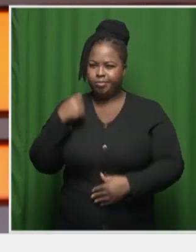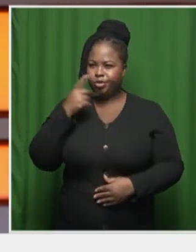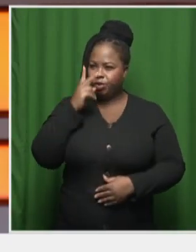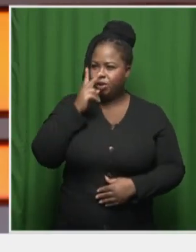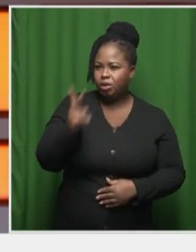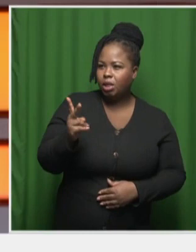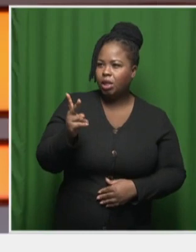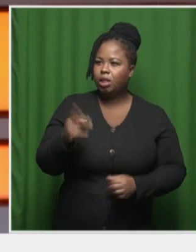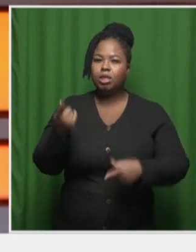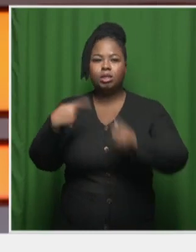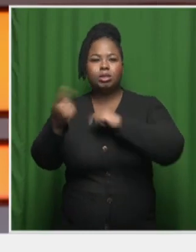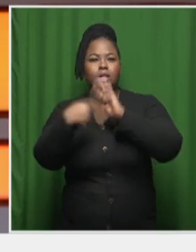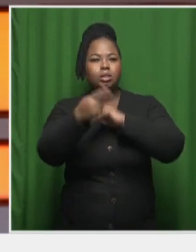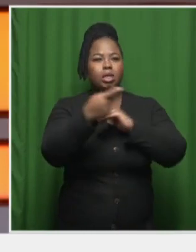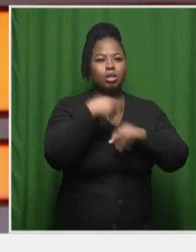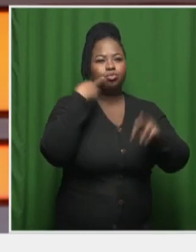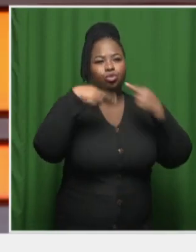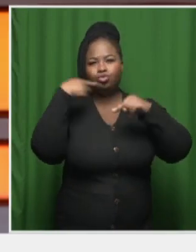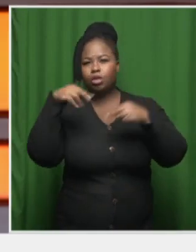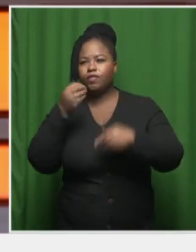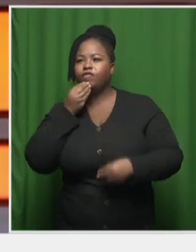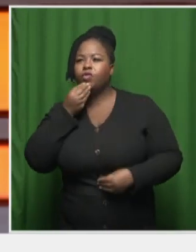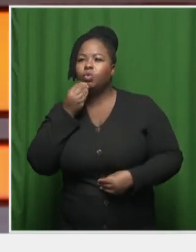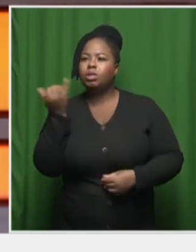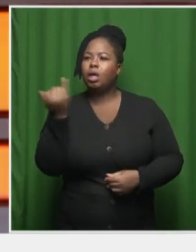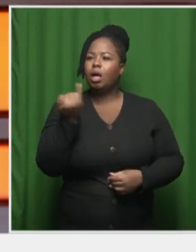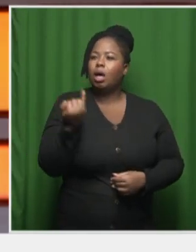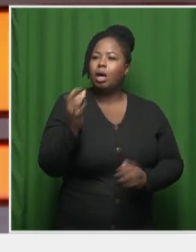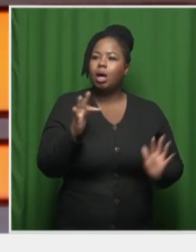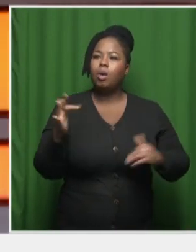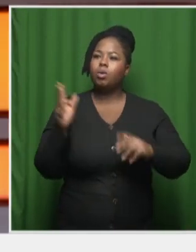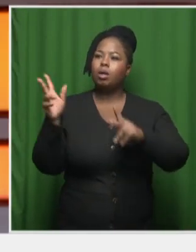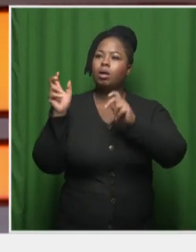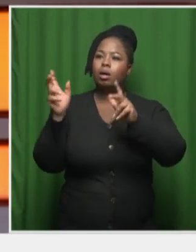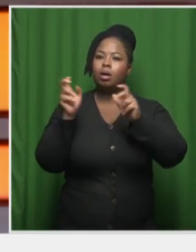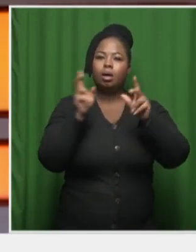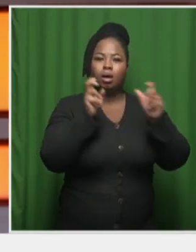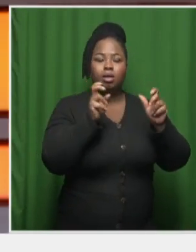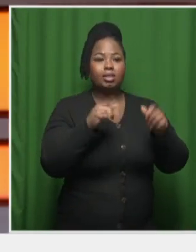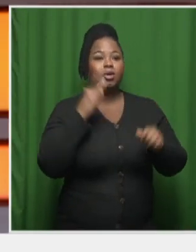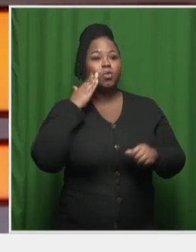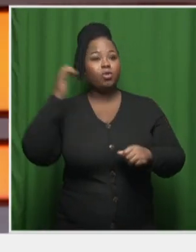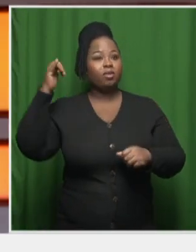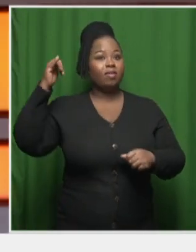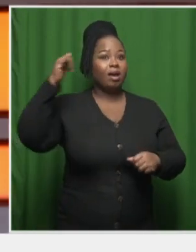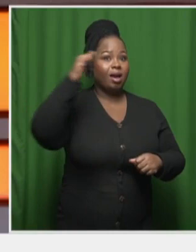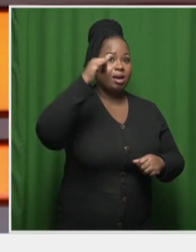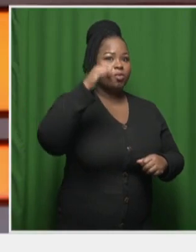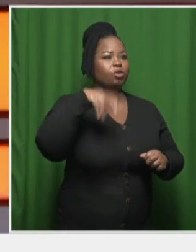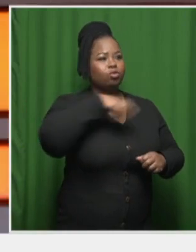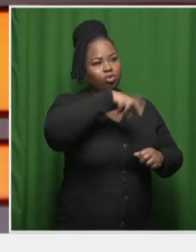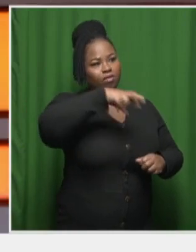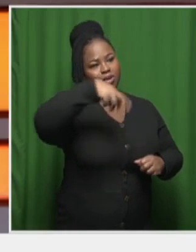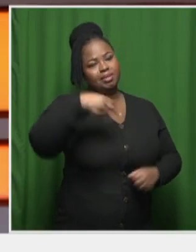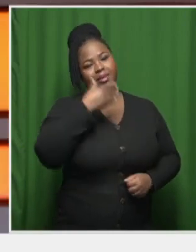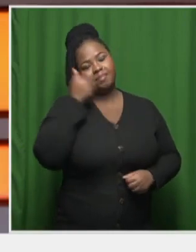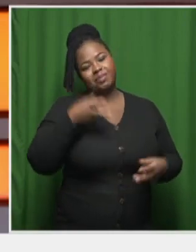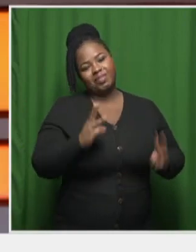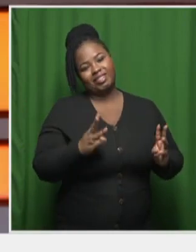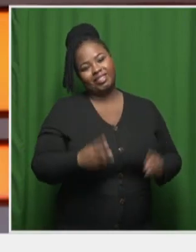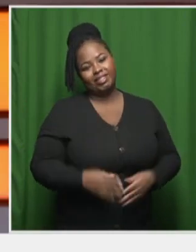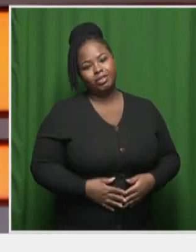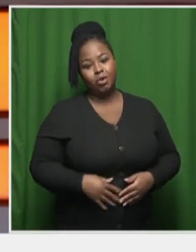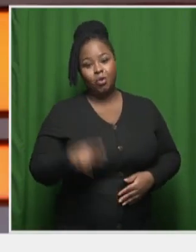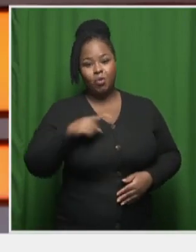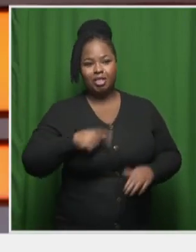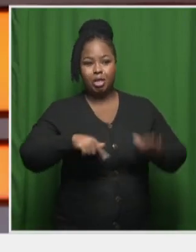food at the markets or in restaurants. So your inspiration on the fly while you are traveling is probably one of the best ways. You go eat